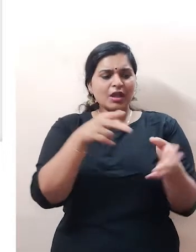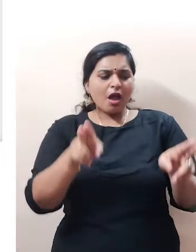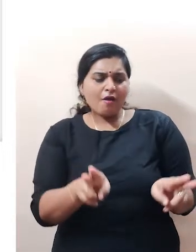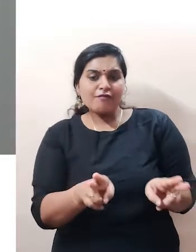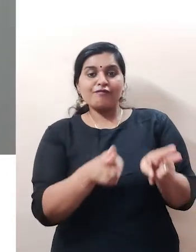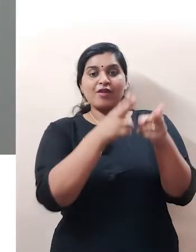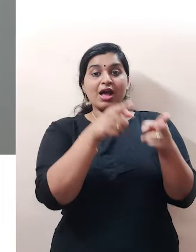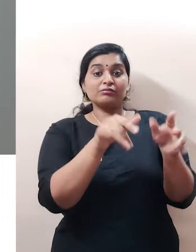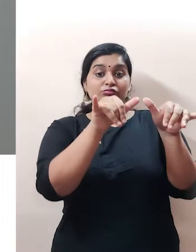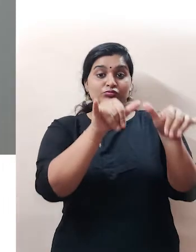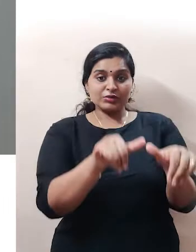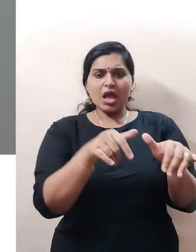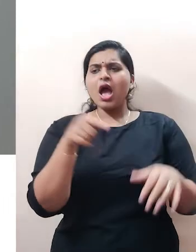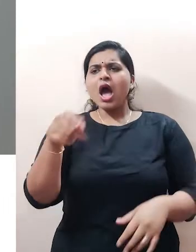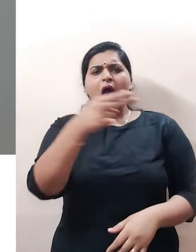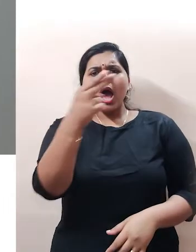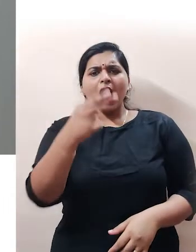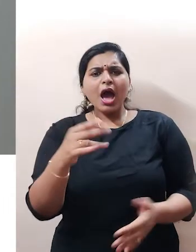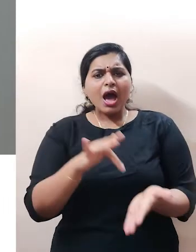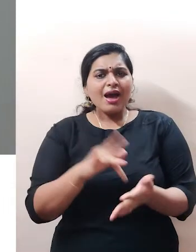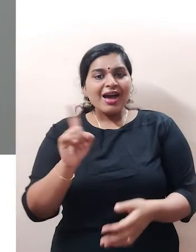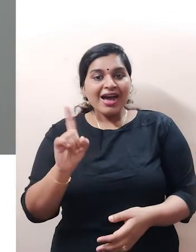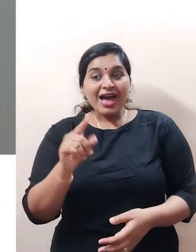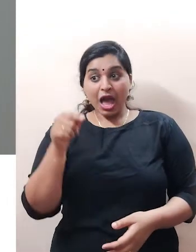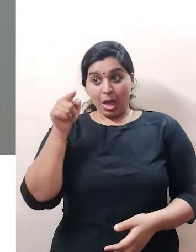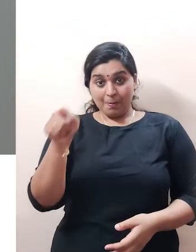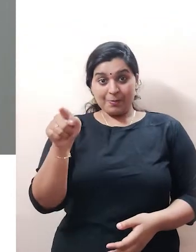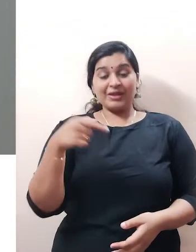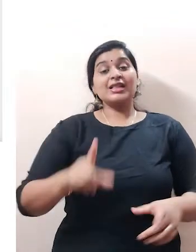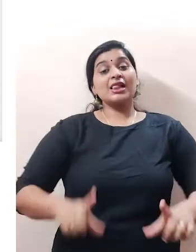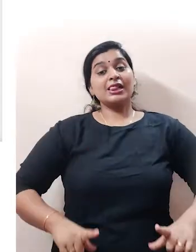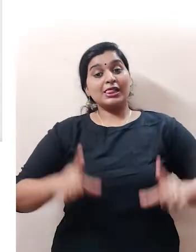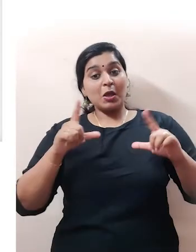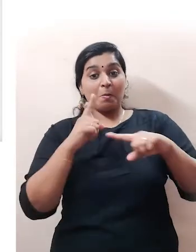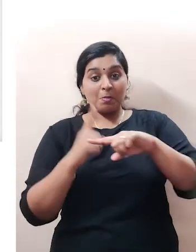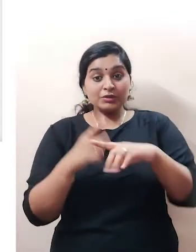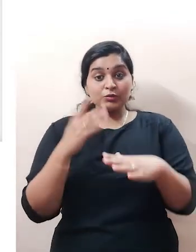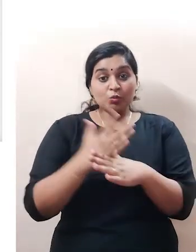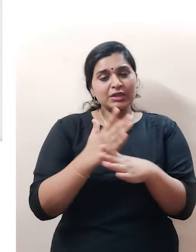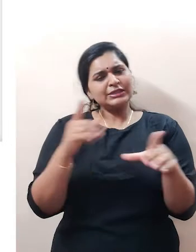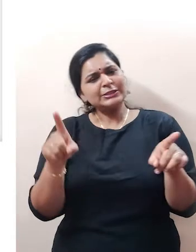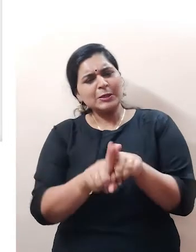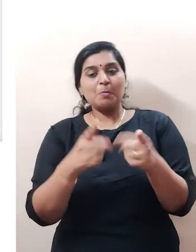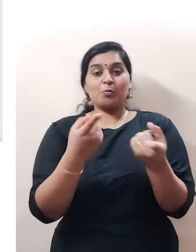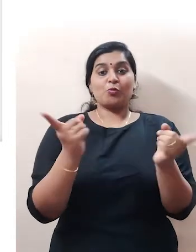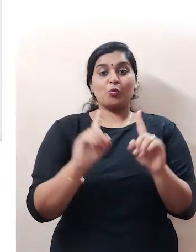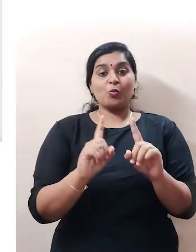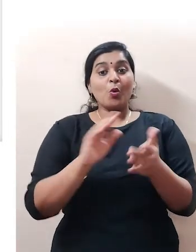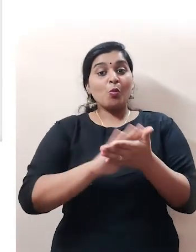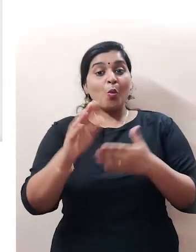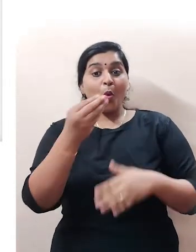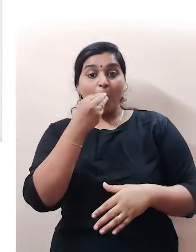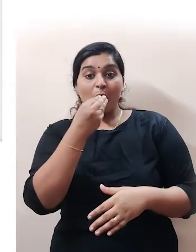coast. The picture was painted in a room where Matisse lived and worked in an establishment called the Hôtel de la